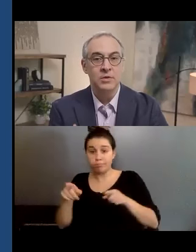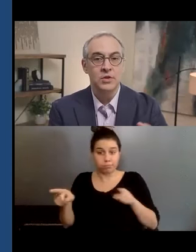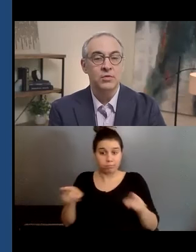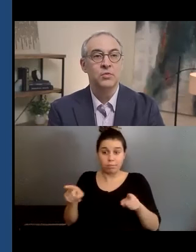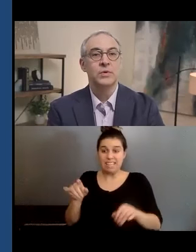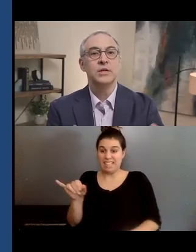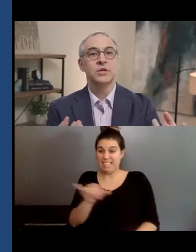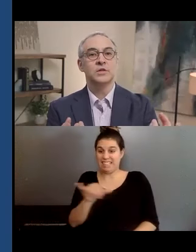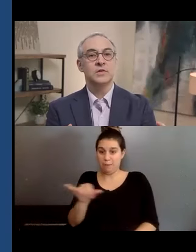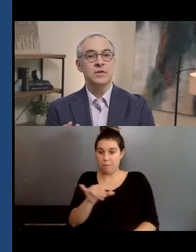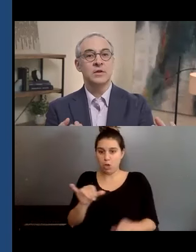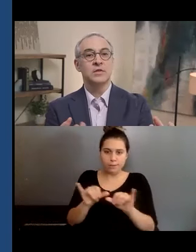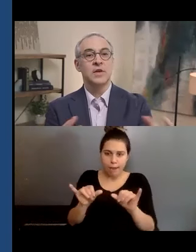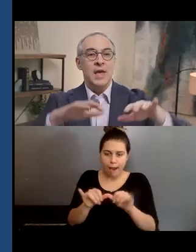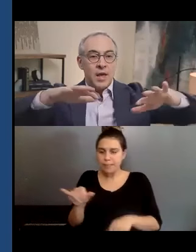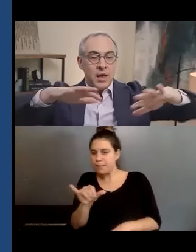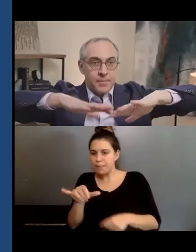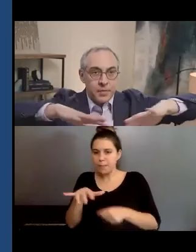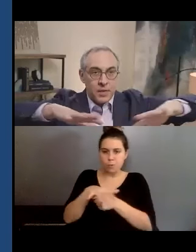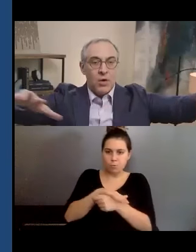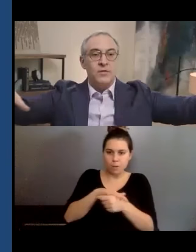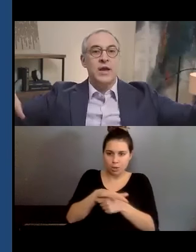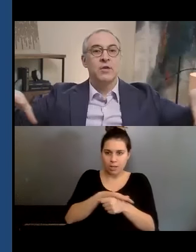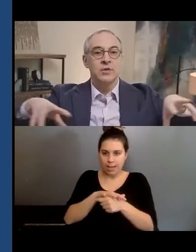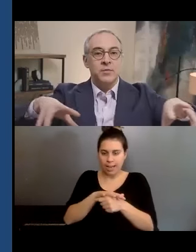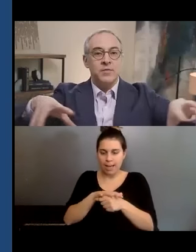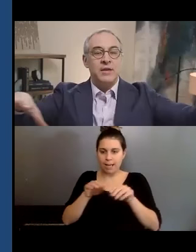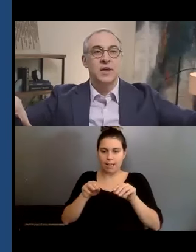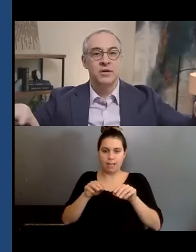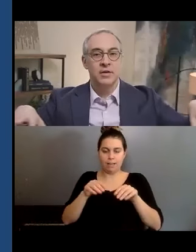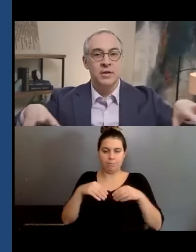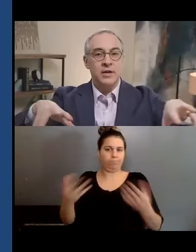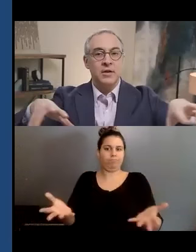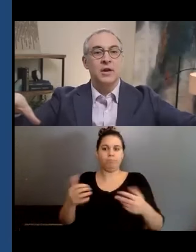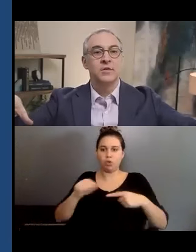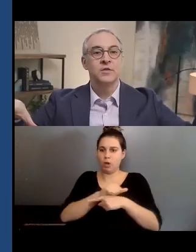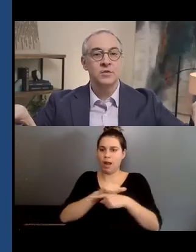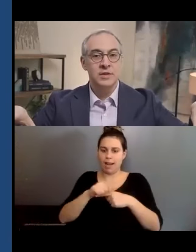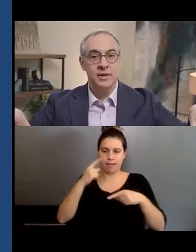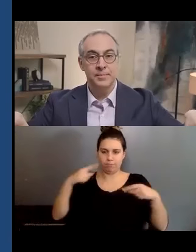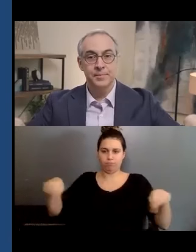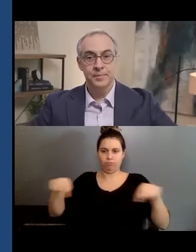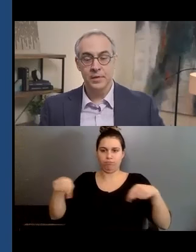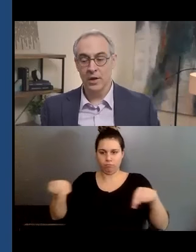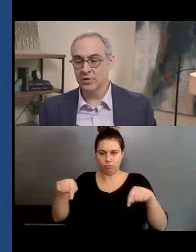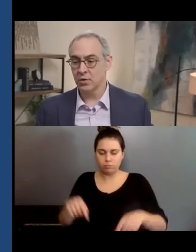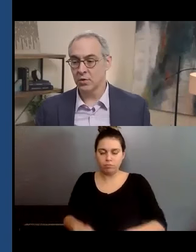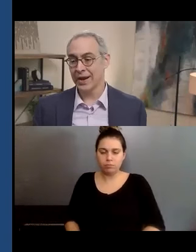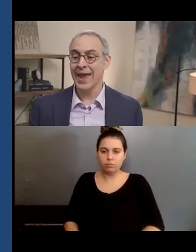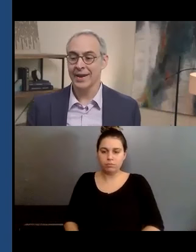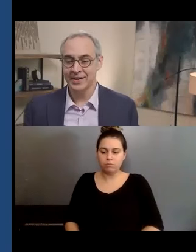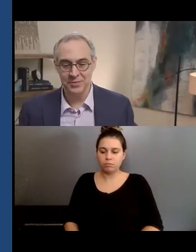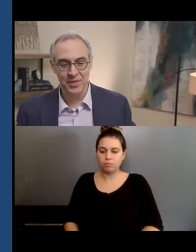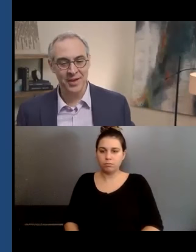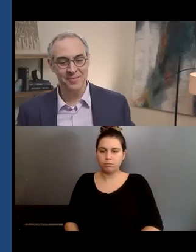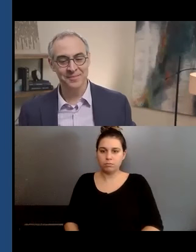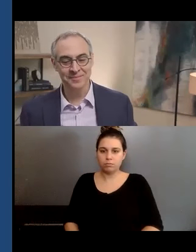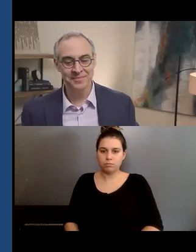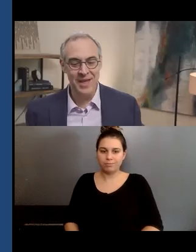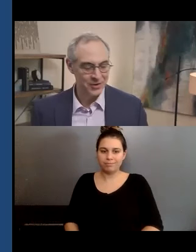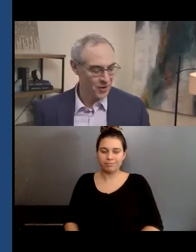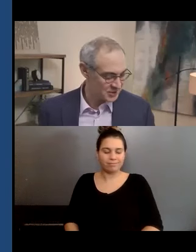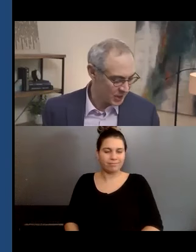same general region centers, all of the outreach providers that are associated with